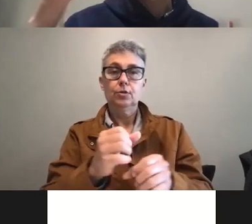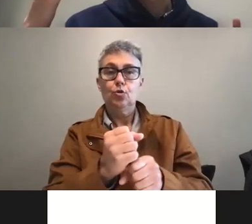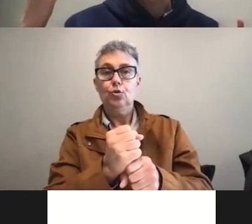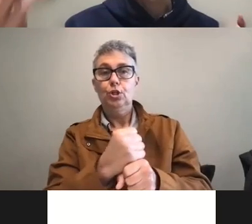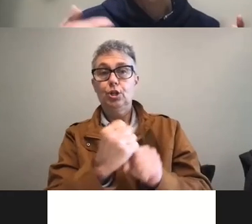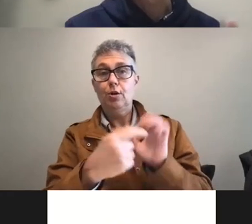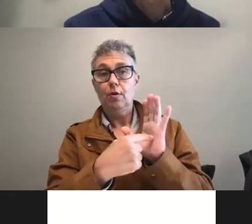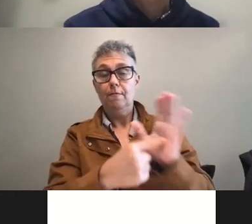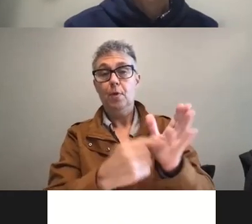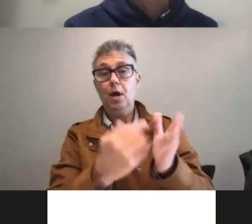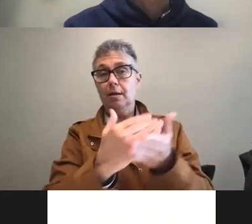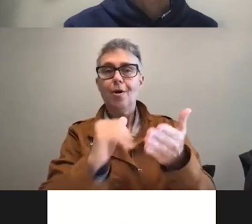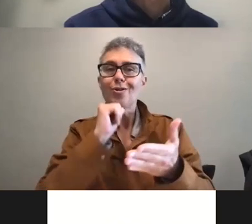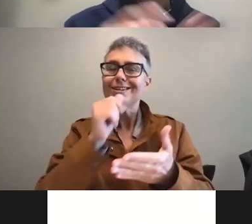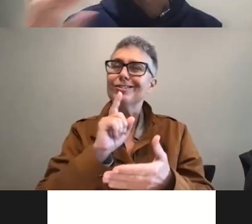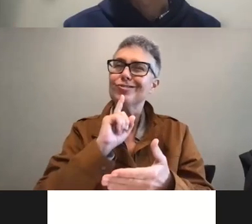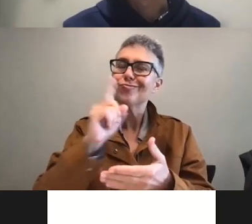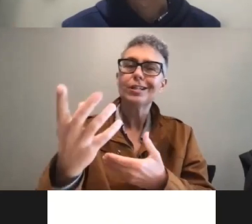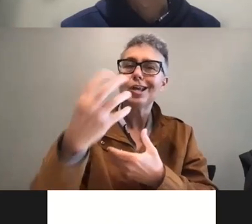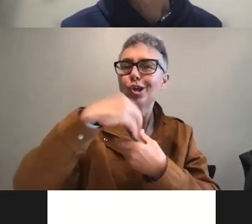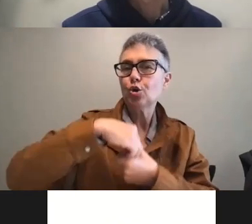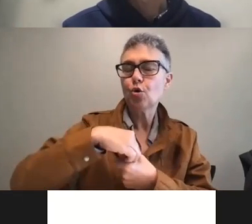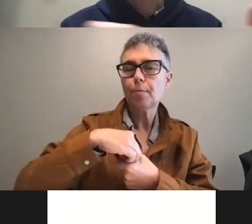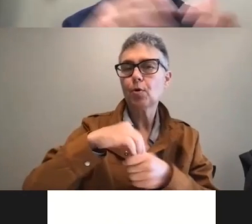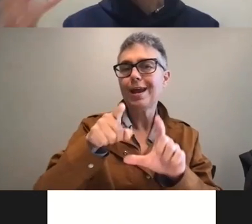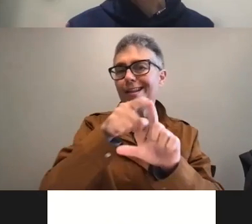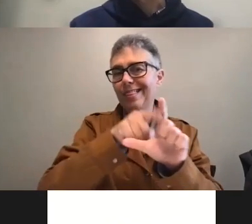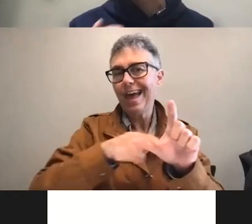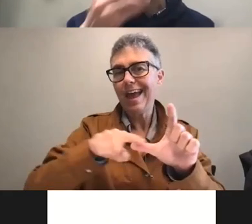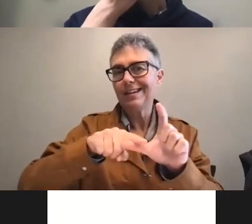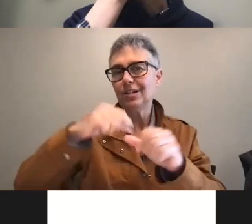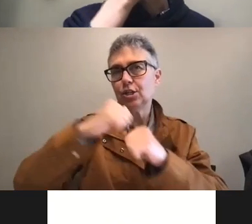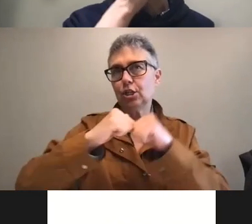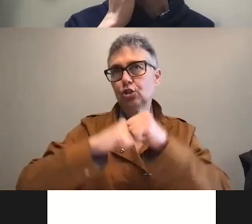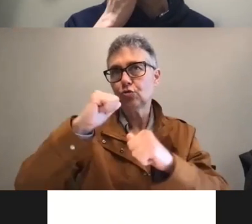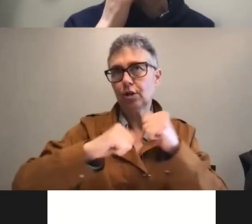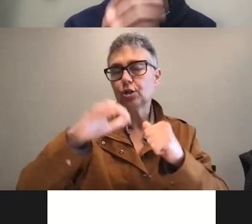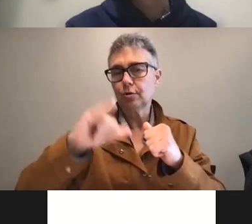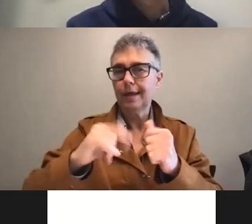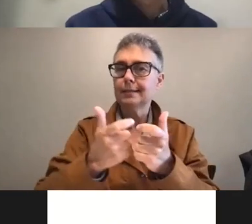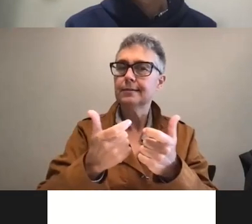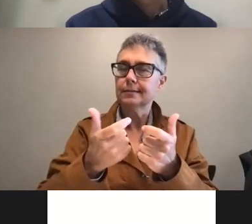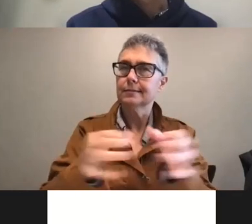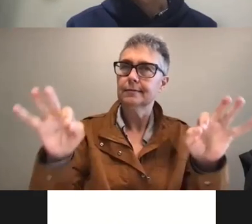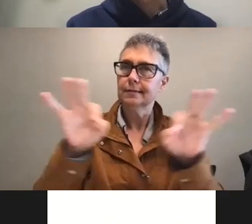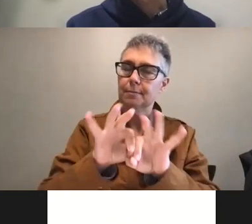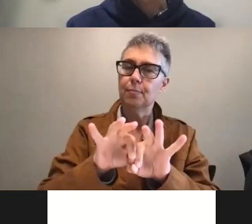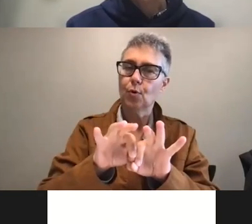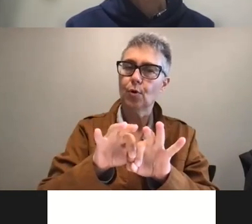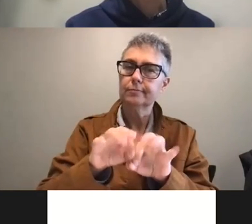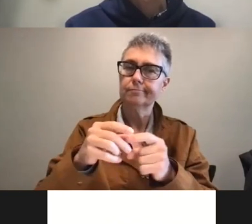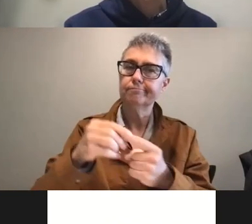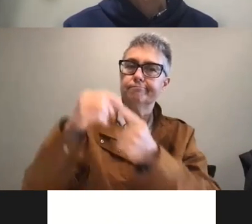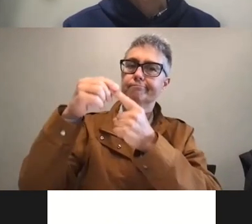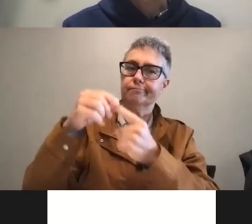not really incorporate the antigen structure, which is actually a big caveat. You don't, to